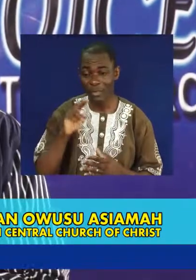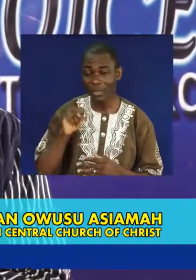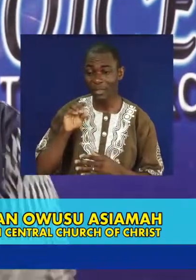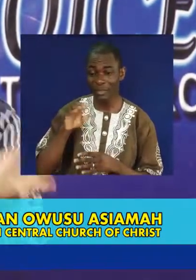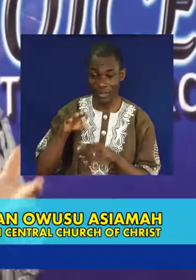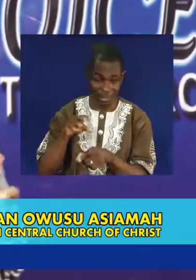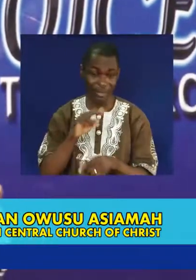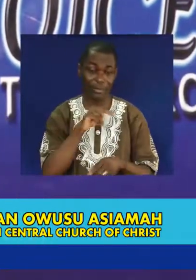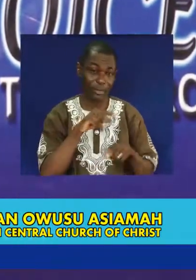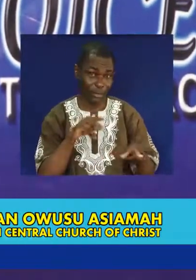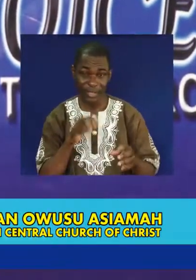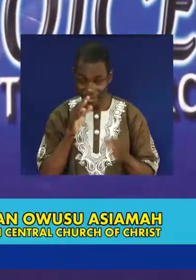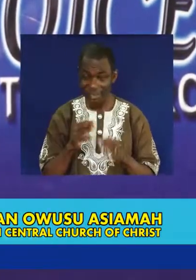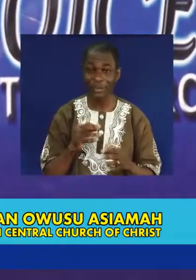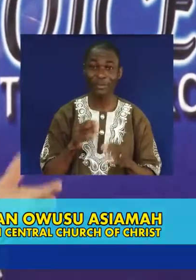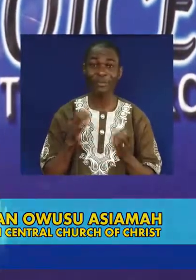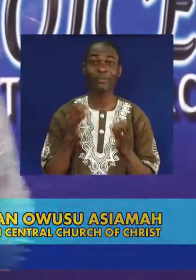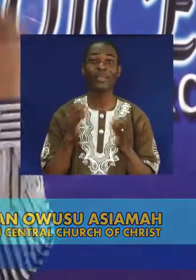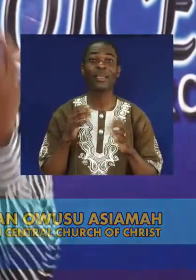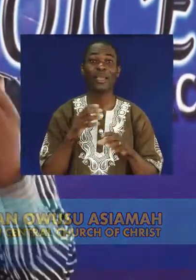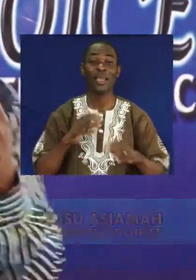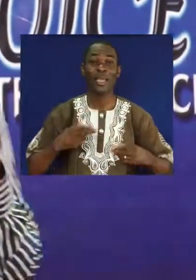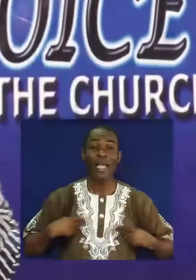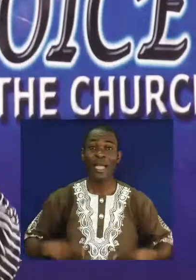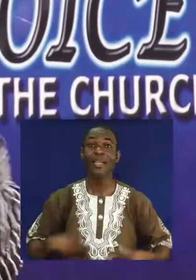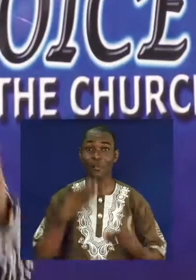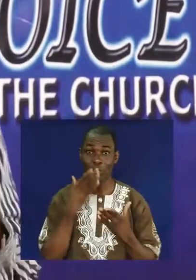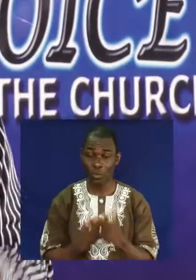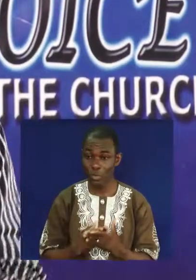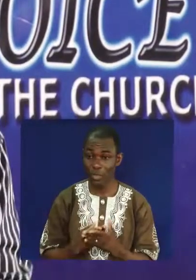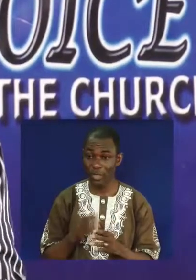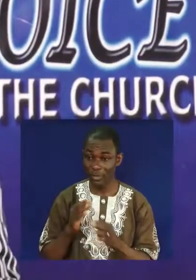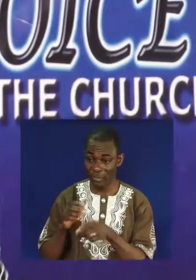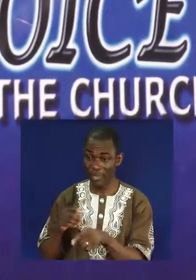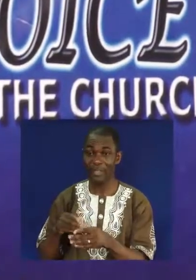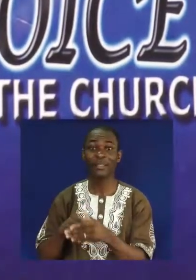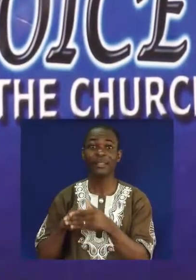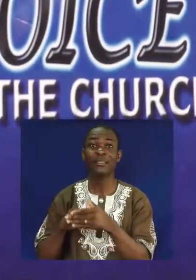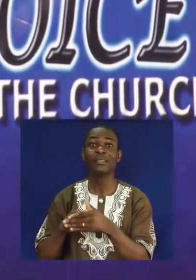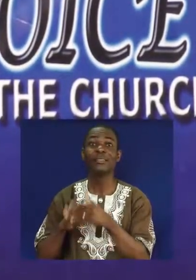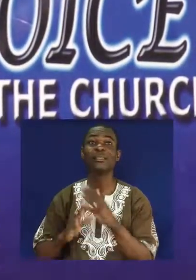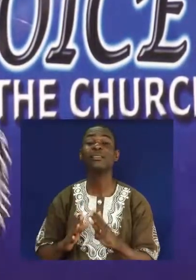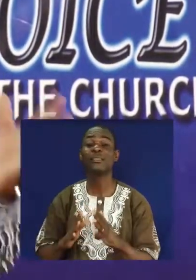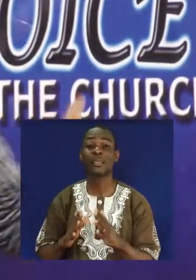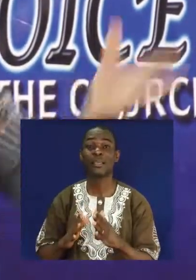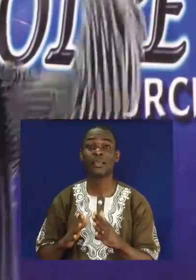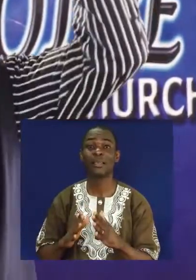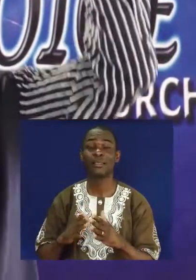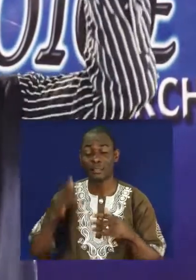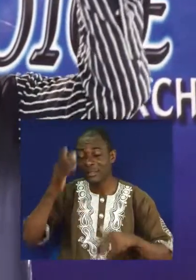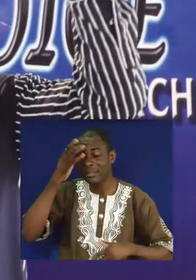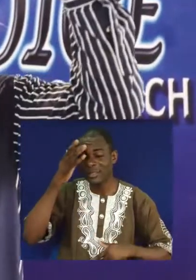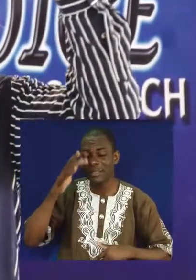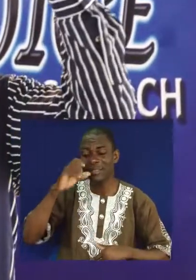sey mo nanso so NDC ni MPP no ana yage atum ana yen ne a ohia no adokro yen Yan yan ye san jiji